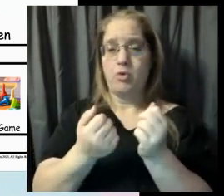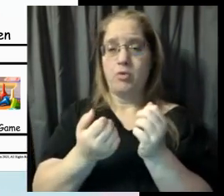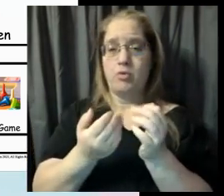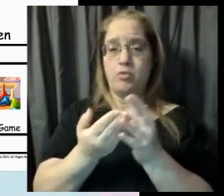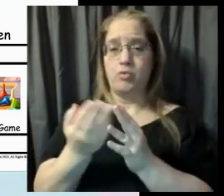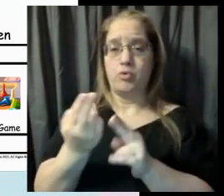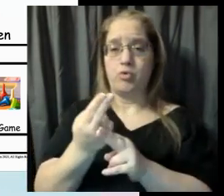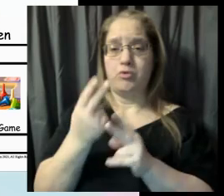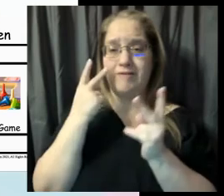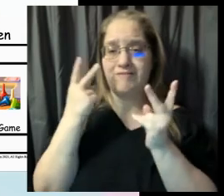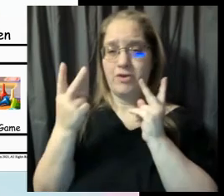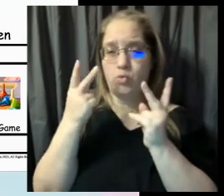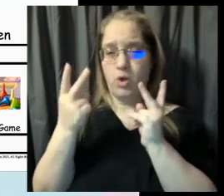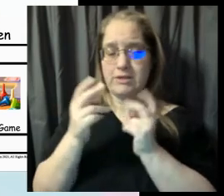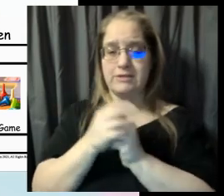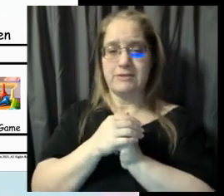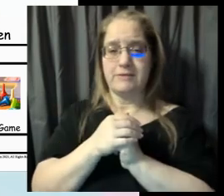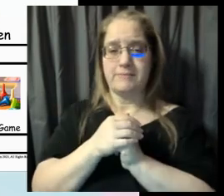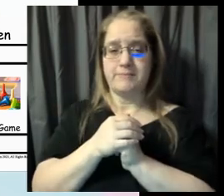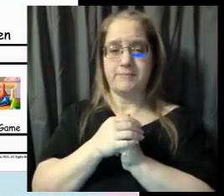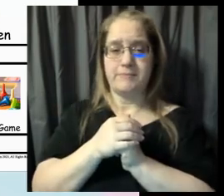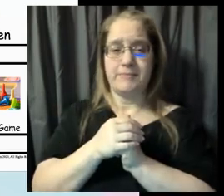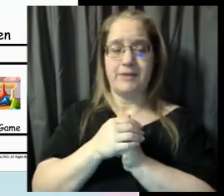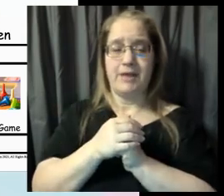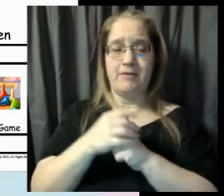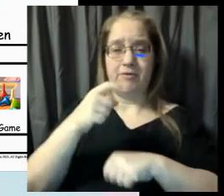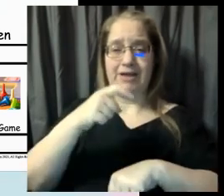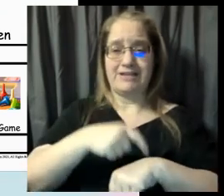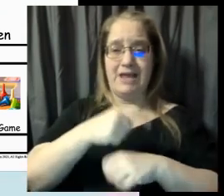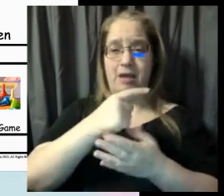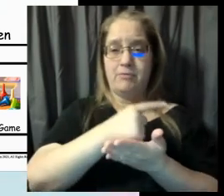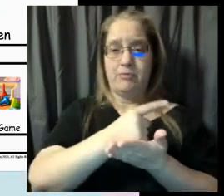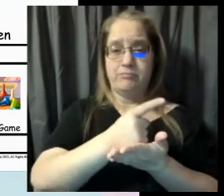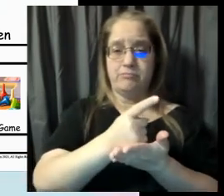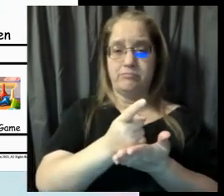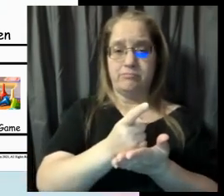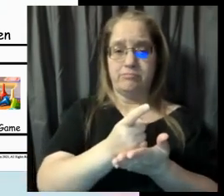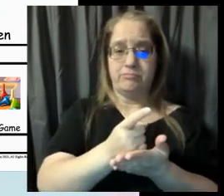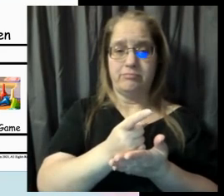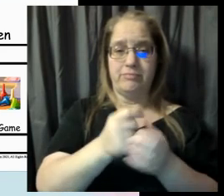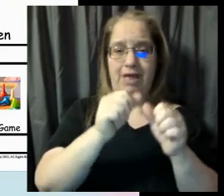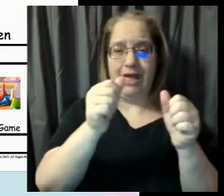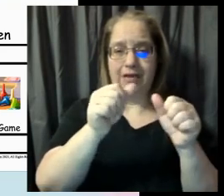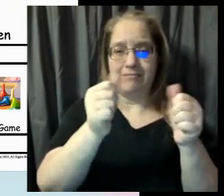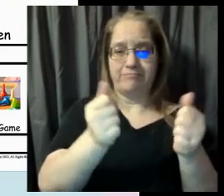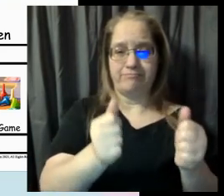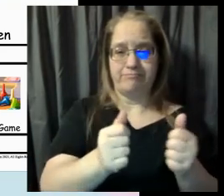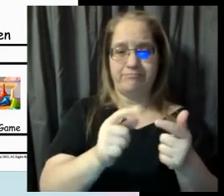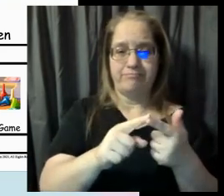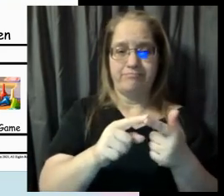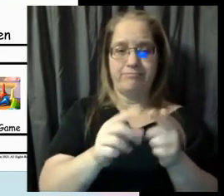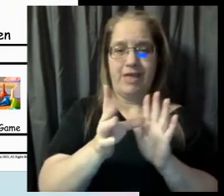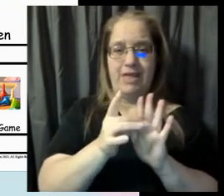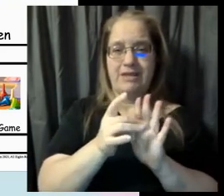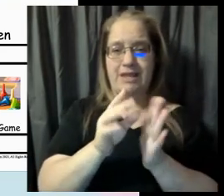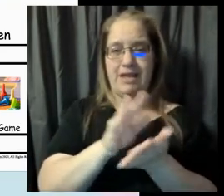that's whether you have a timer, you see it's like a little timer in the picture, a sticky note,